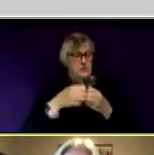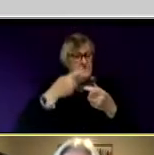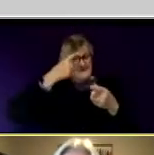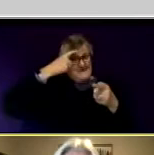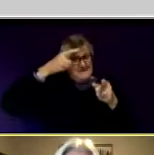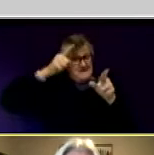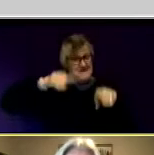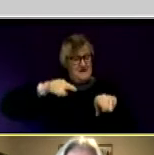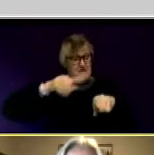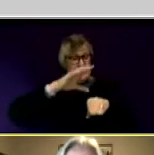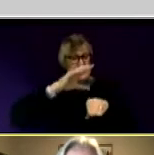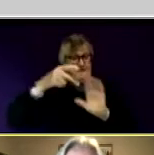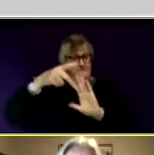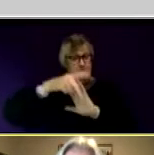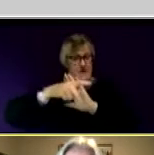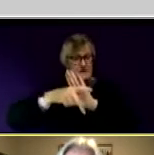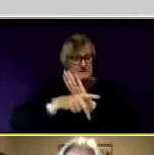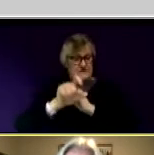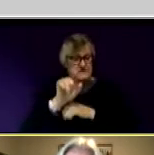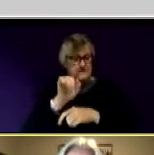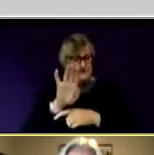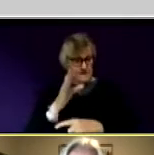I'm the chair of that subcommittee.